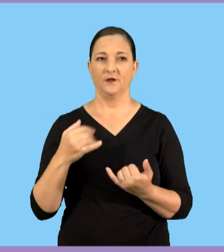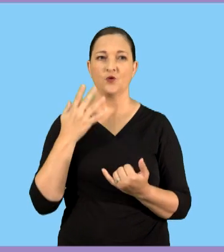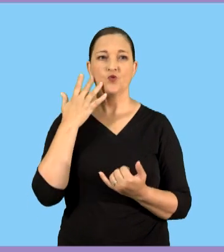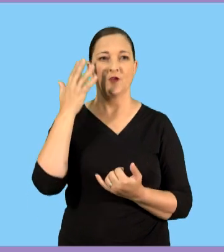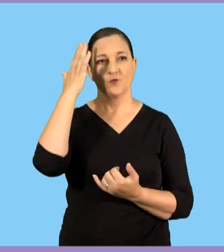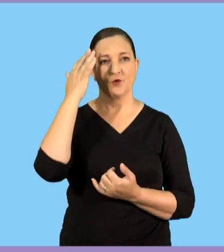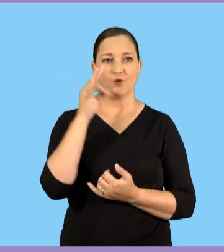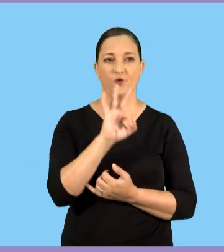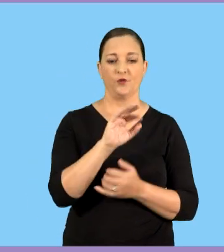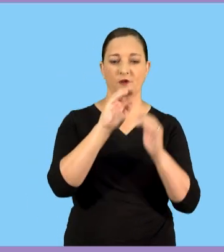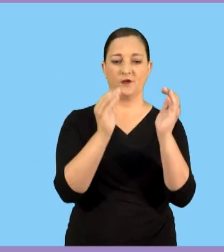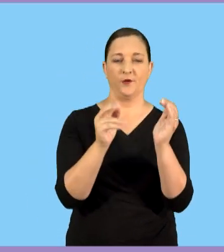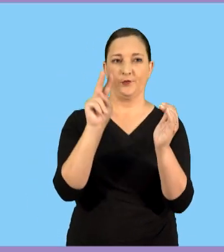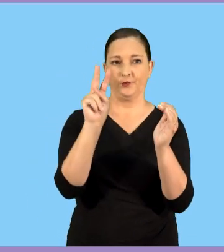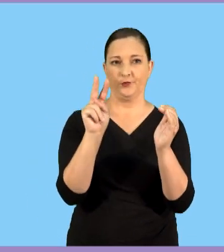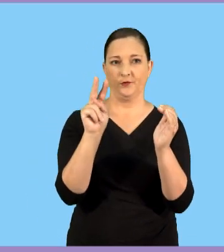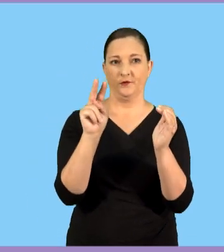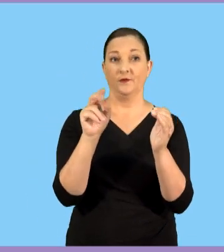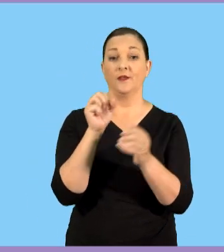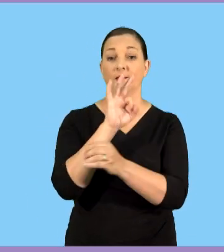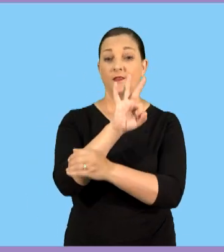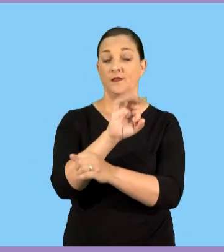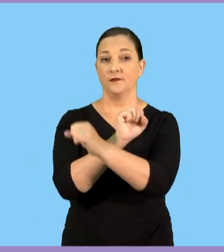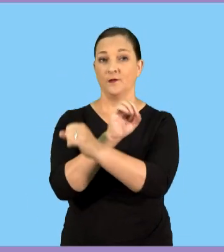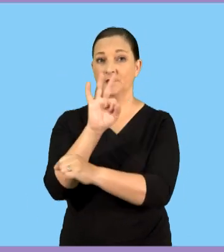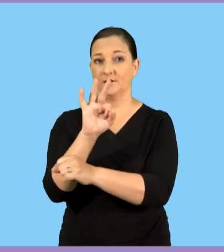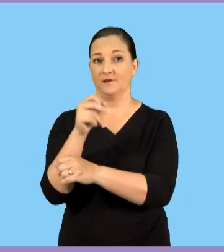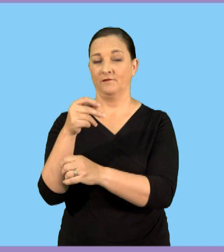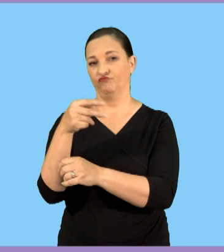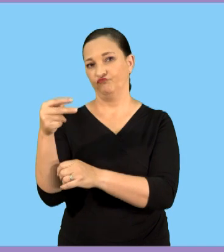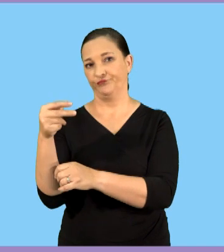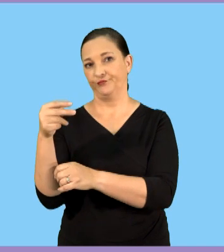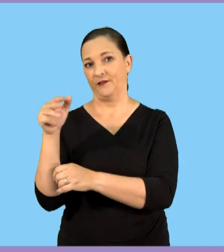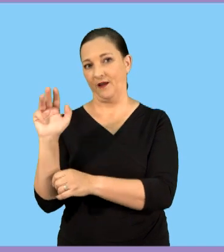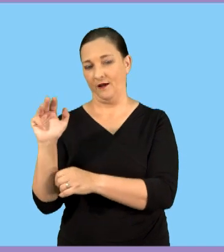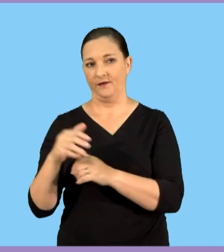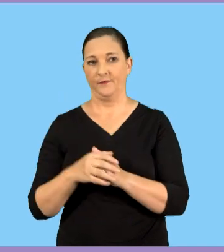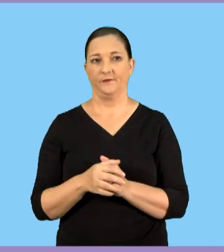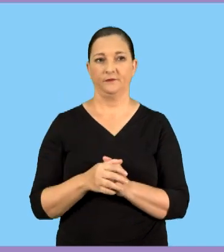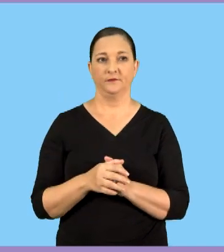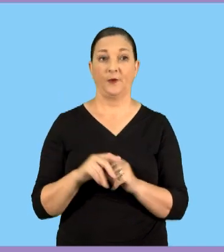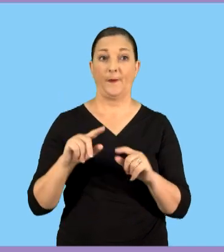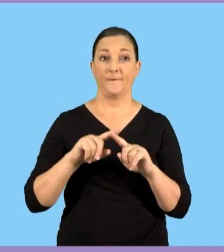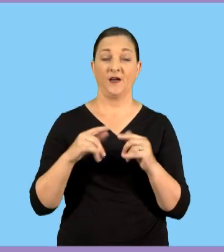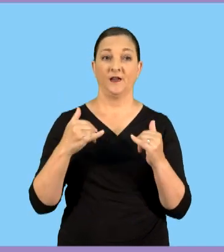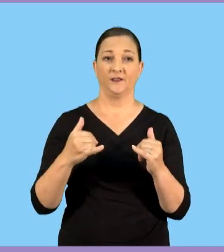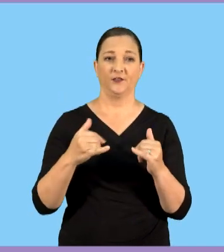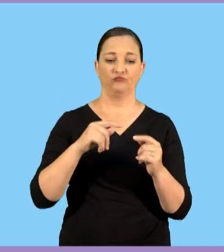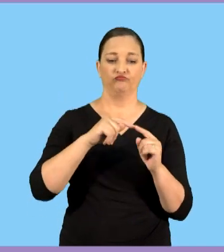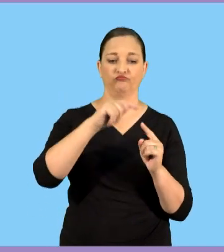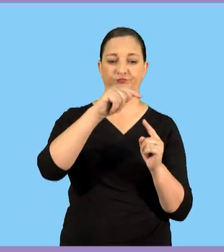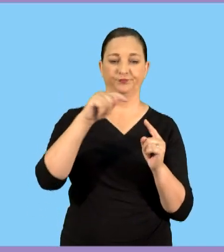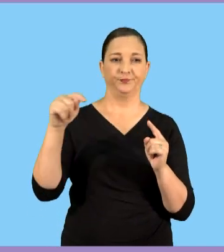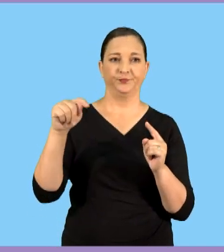is 3 multiplied by 3. That answer is 9. The square root of 9